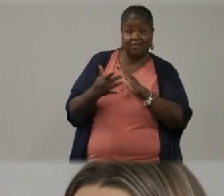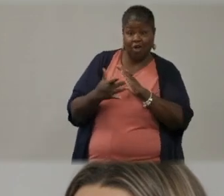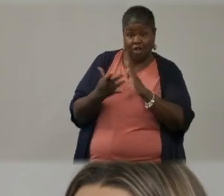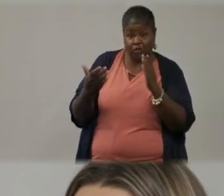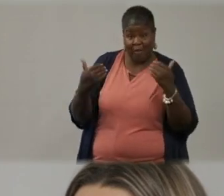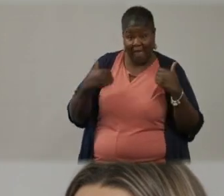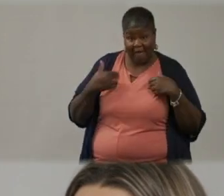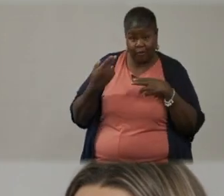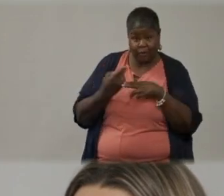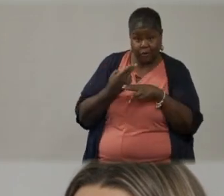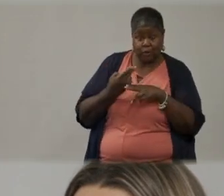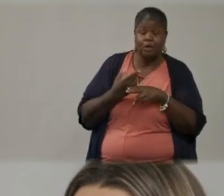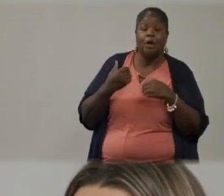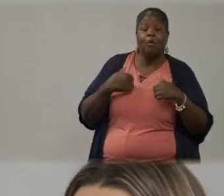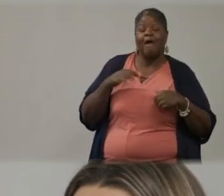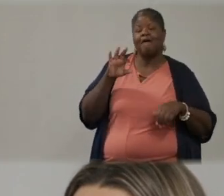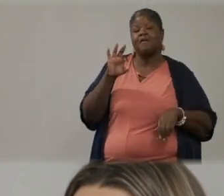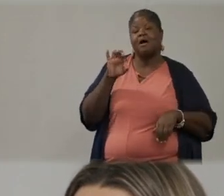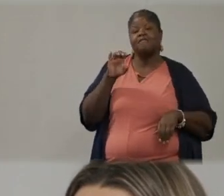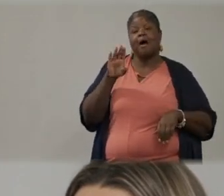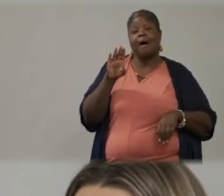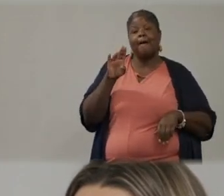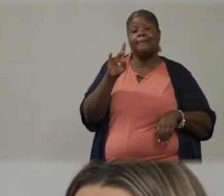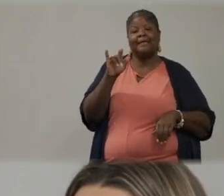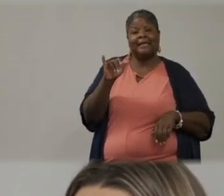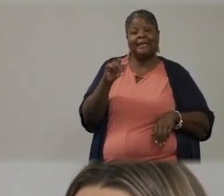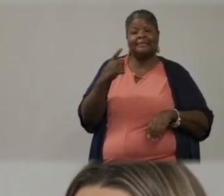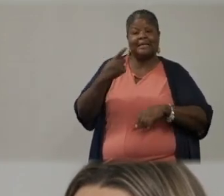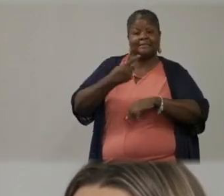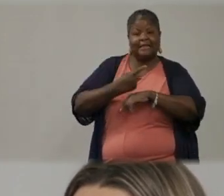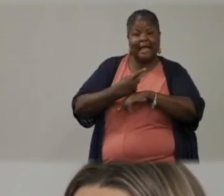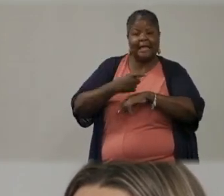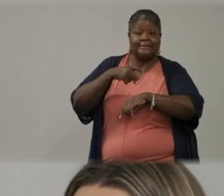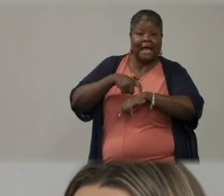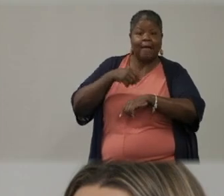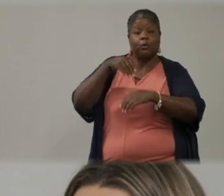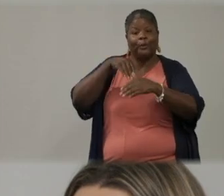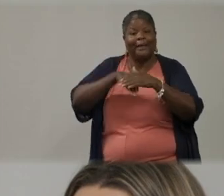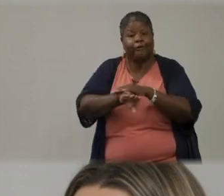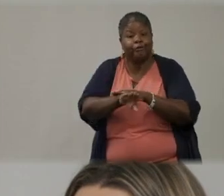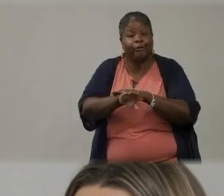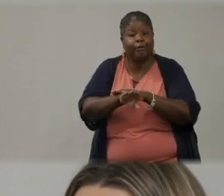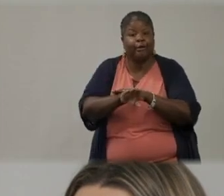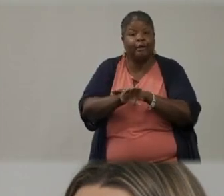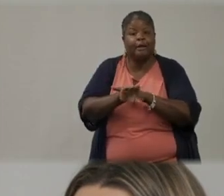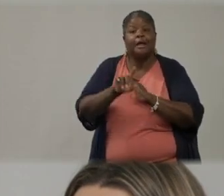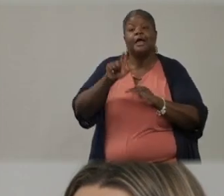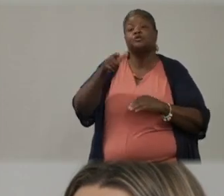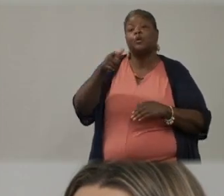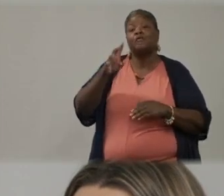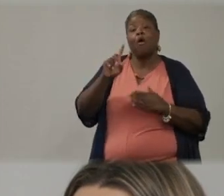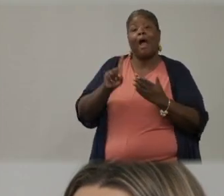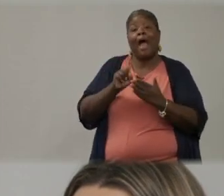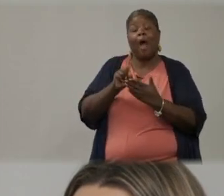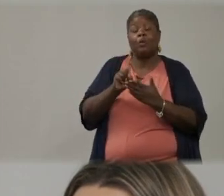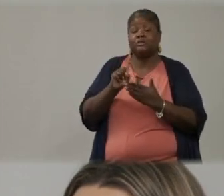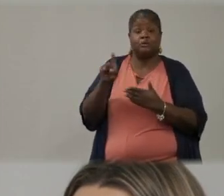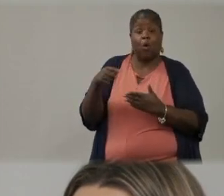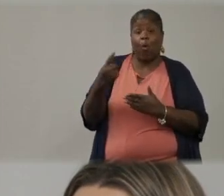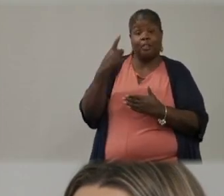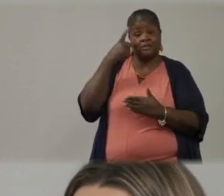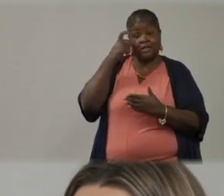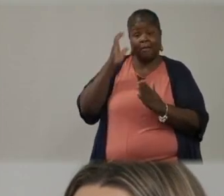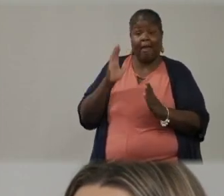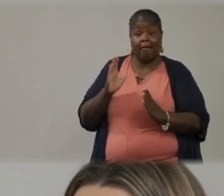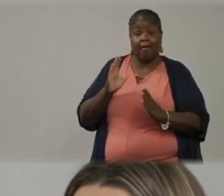have these fob keys. It says date and time of who entered. In 24 hours, he was the primary suspect.